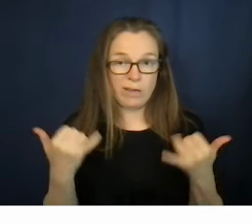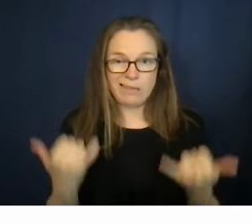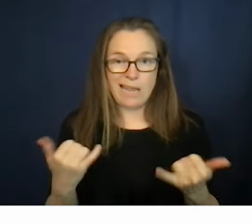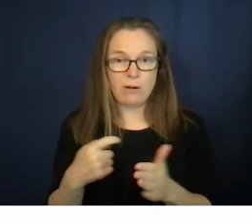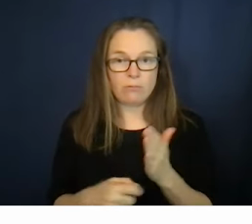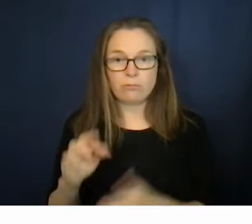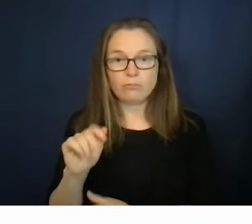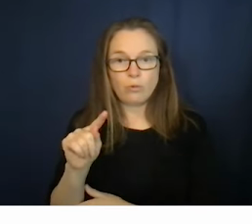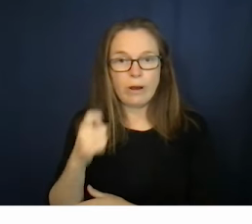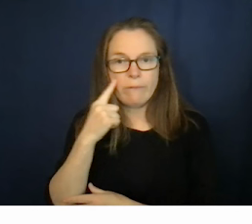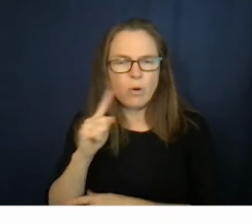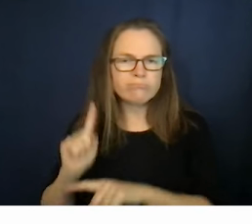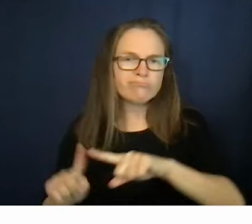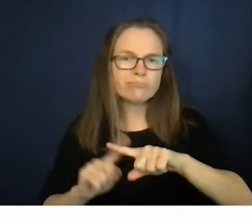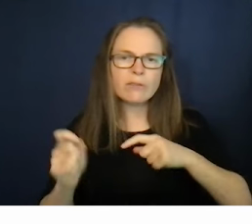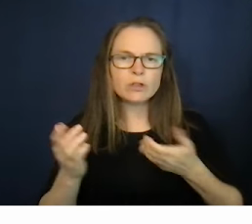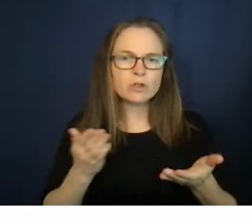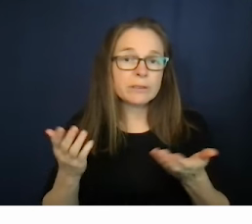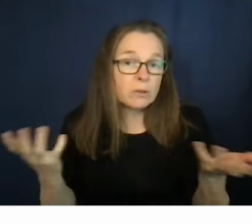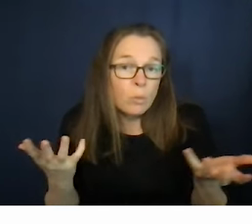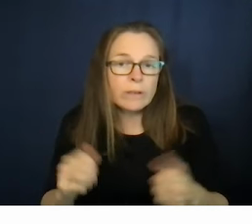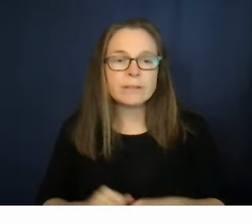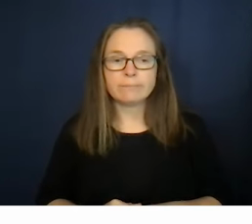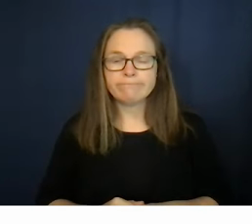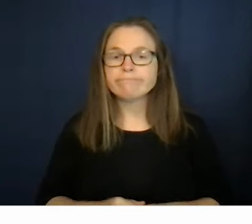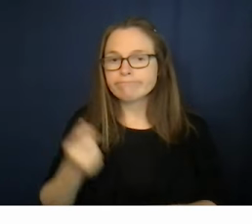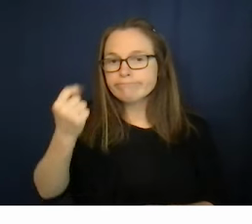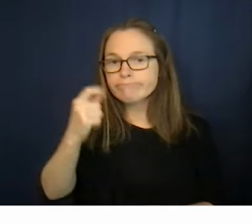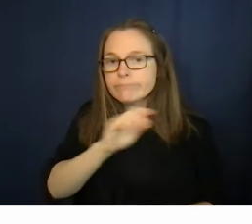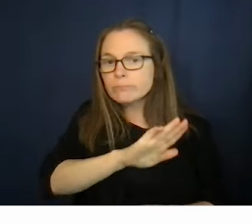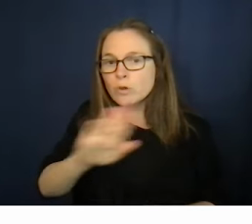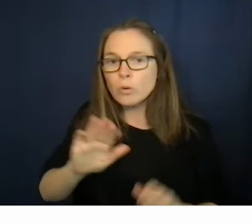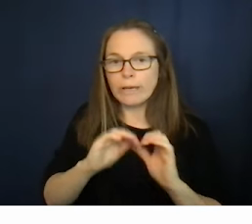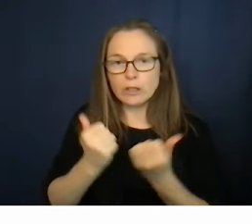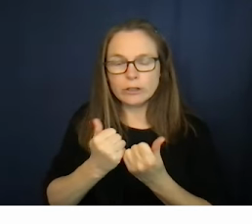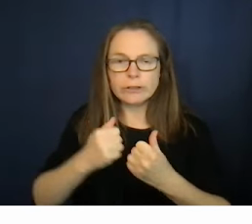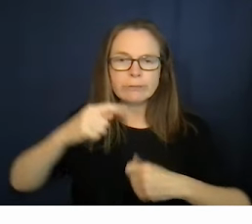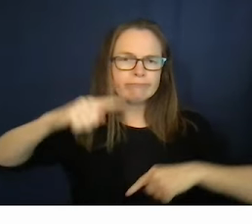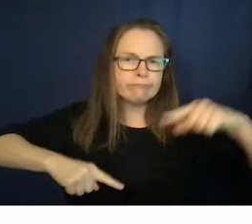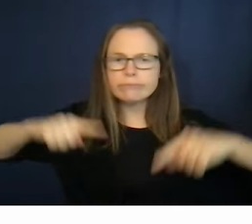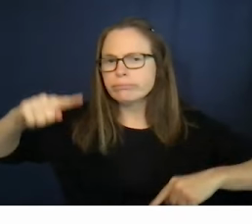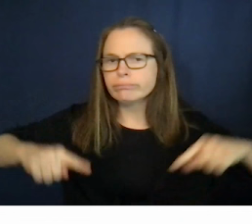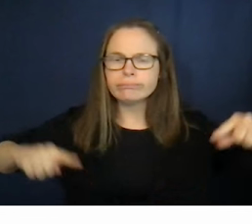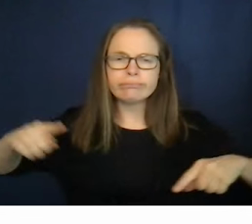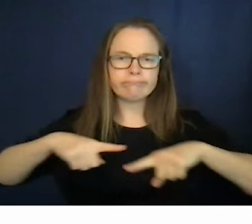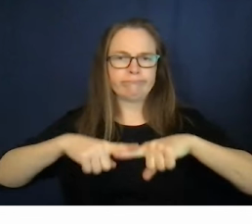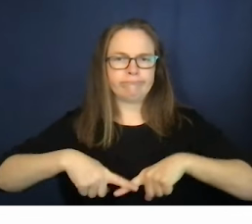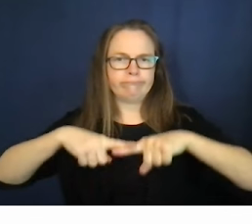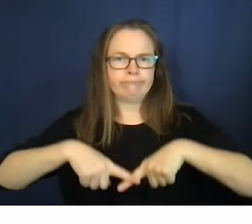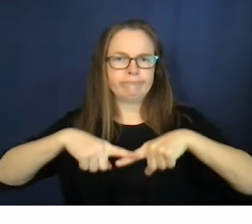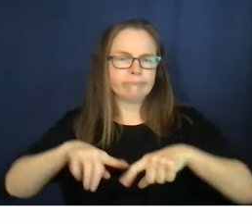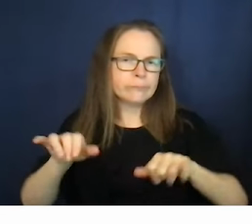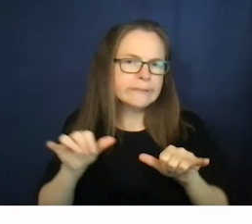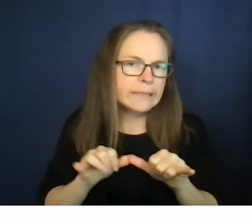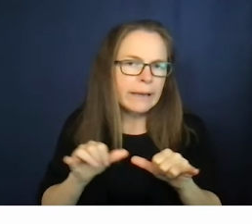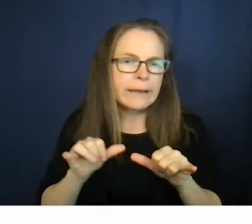are for different types of services. So each agency's rates range and vary depending on